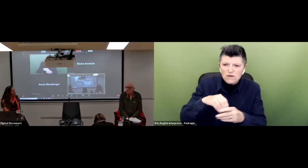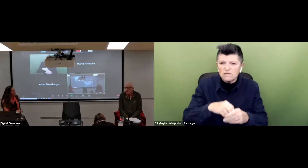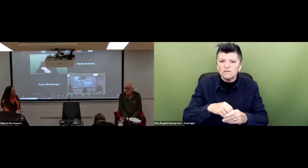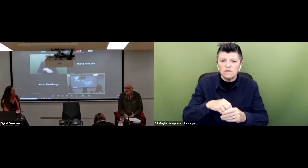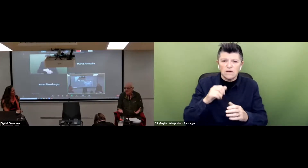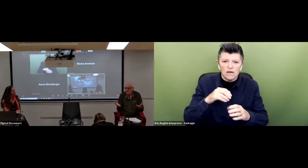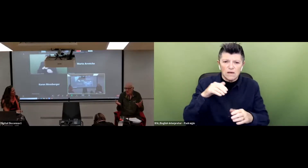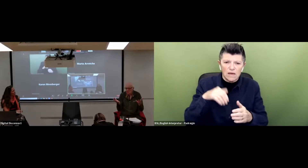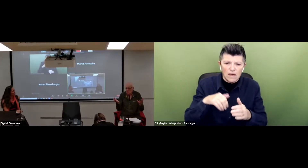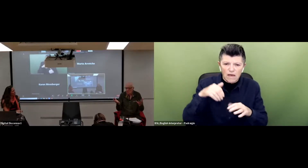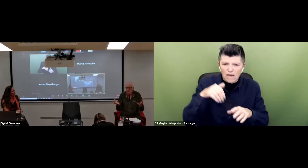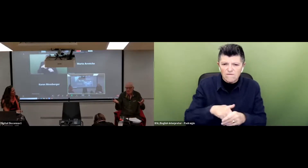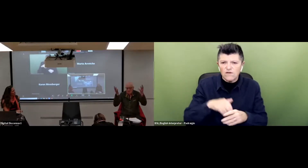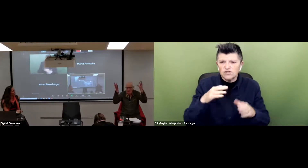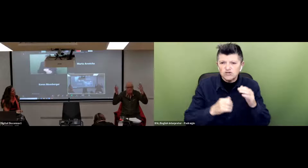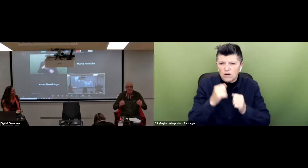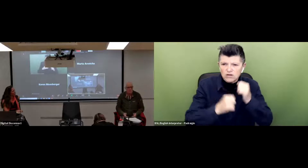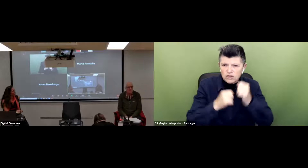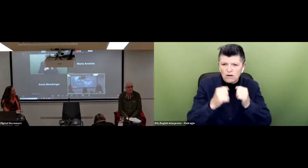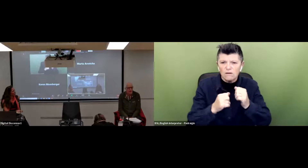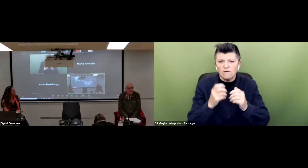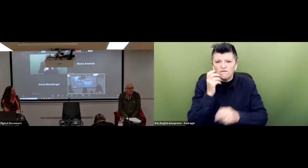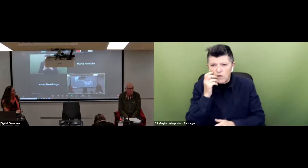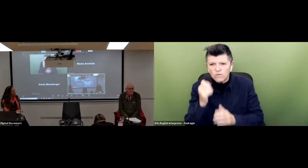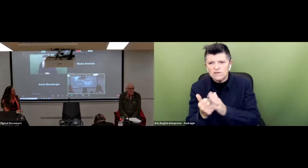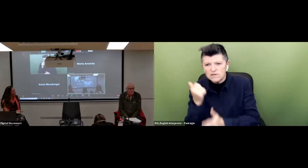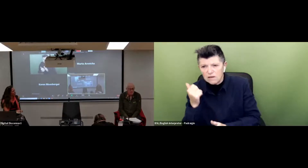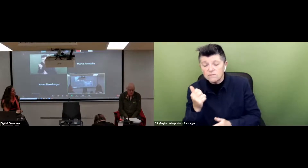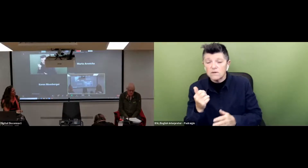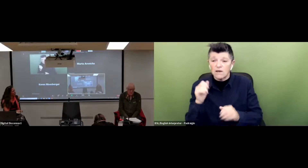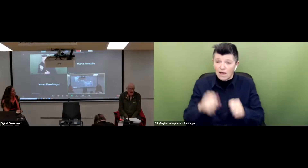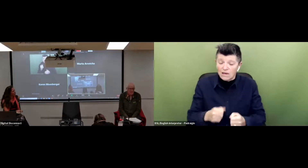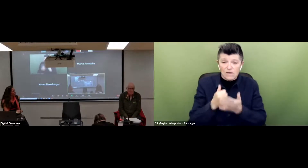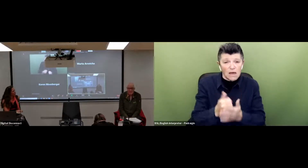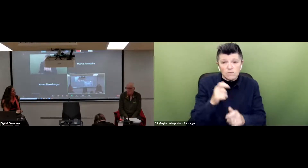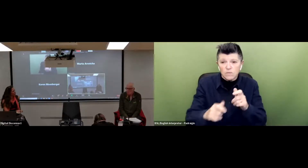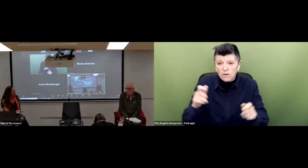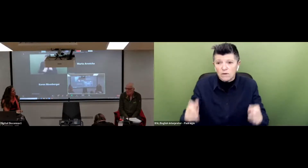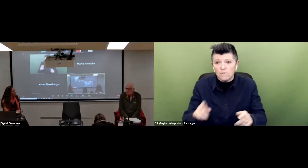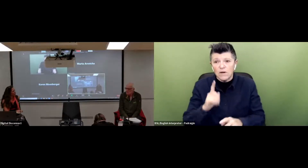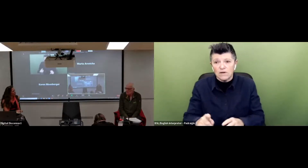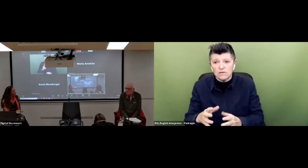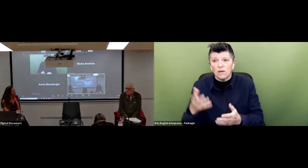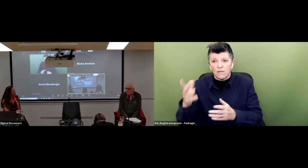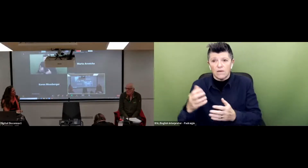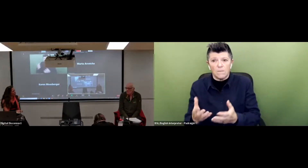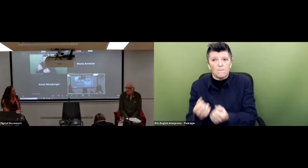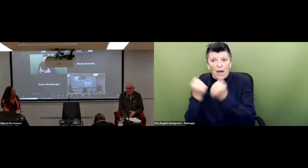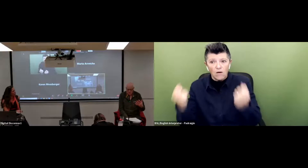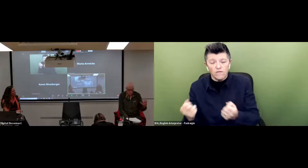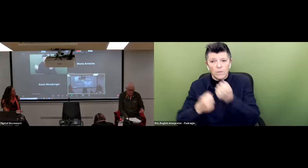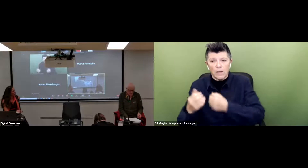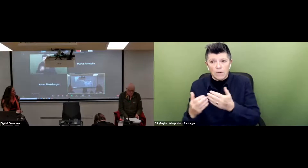skills, yes, that is helping people, but it is also massively empowering the really powerful people even more, and that is